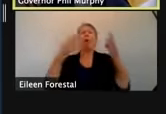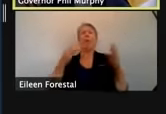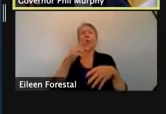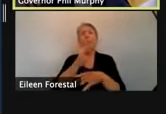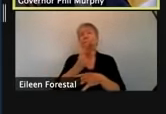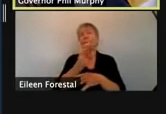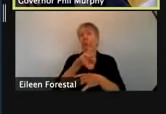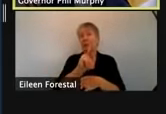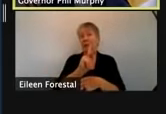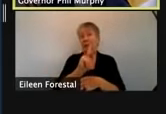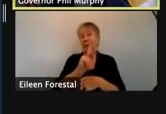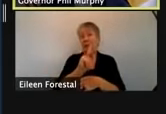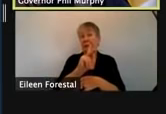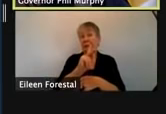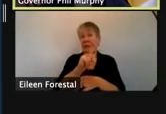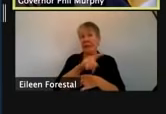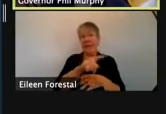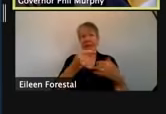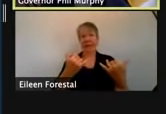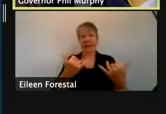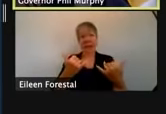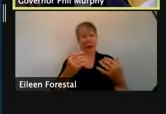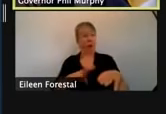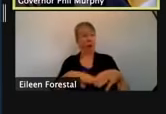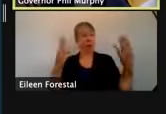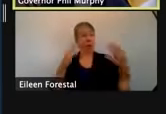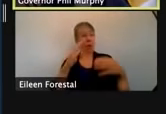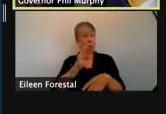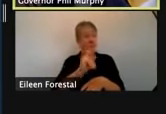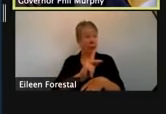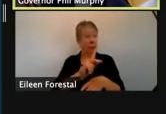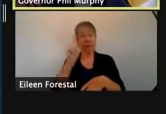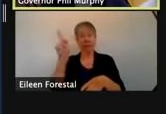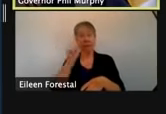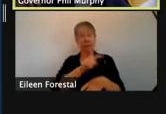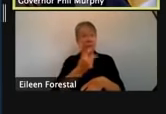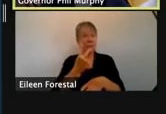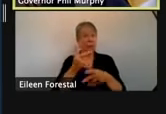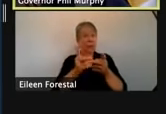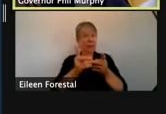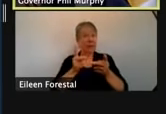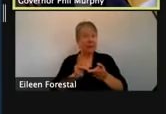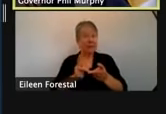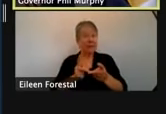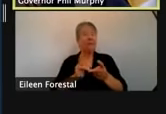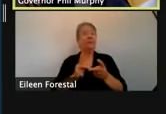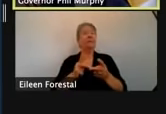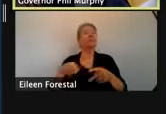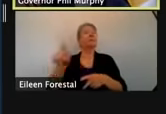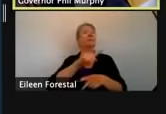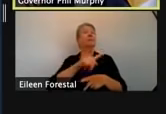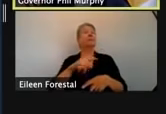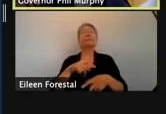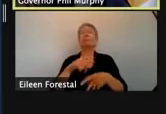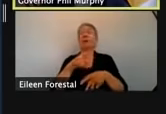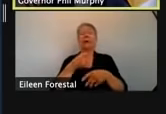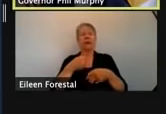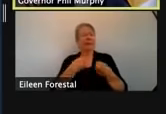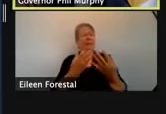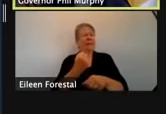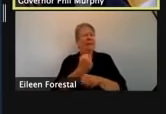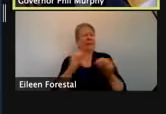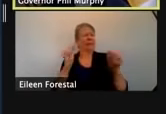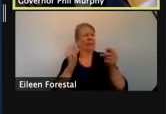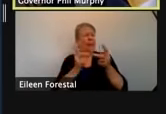locations are open, and Lucas and his team are providing their clients with a safe place to climb as the weather turns and the ability to